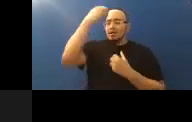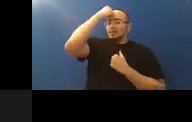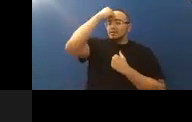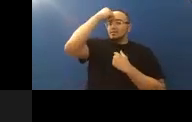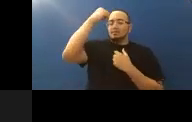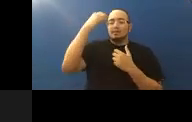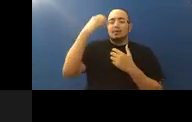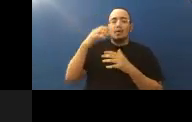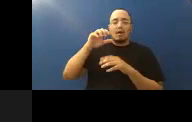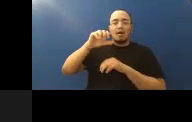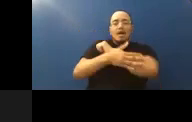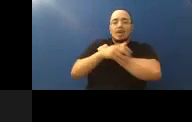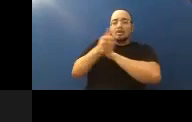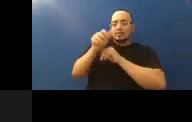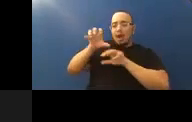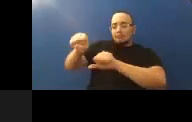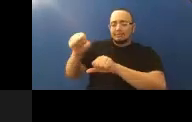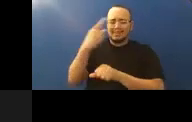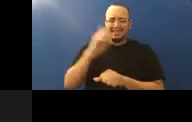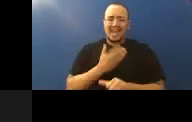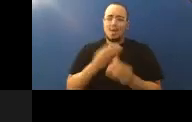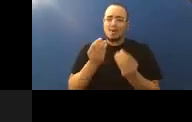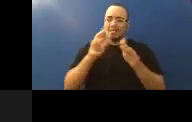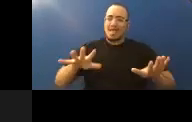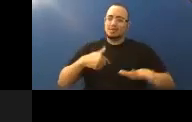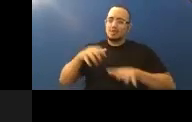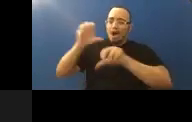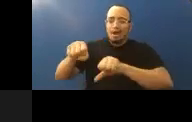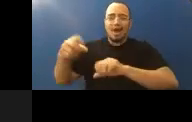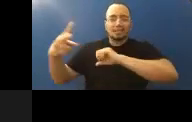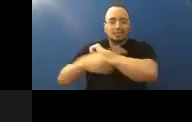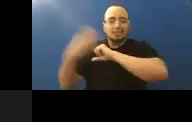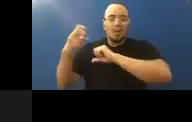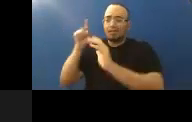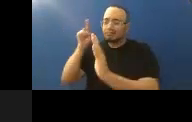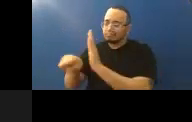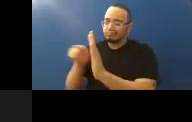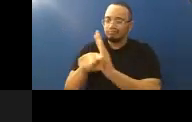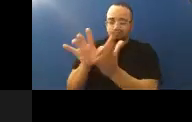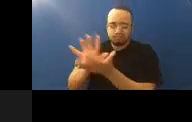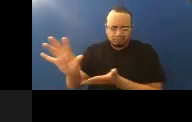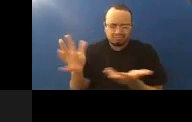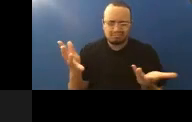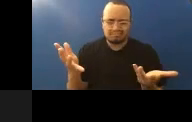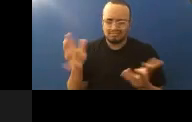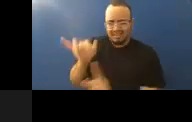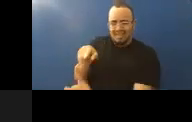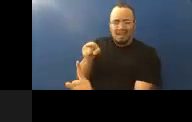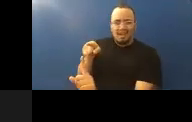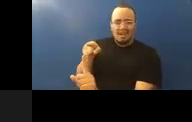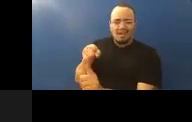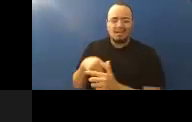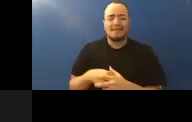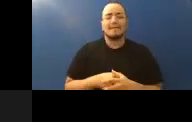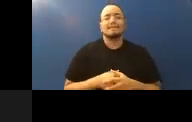know, because again, our lands were colonized, we were violently stolen, you know, and as the